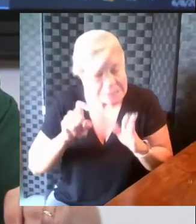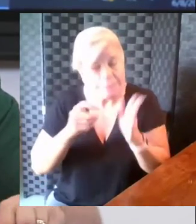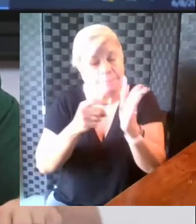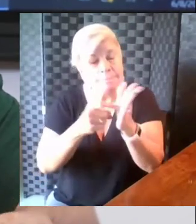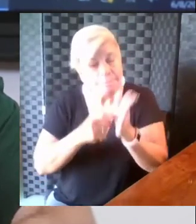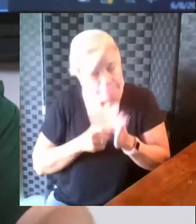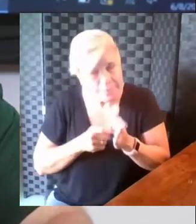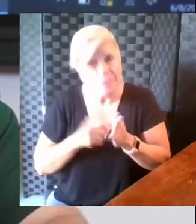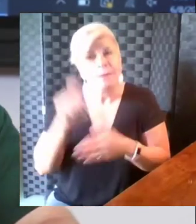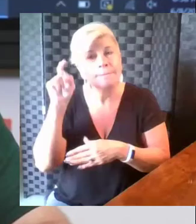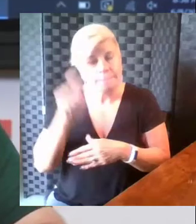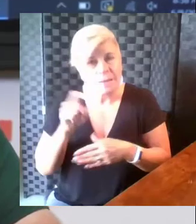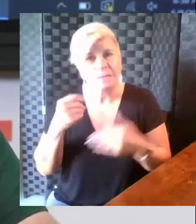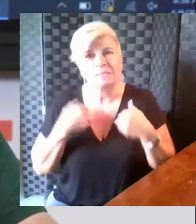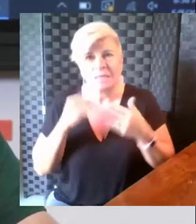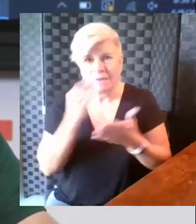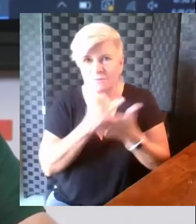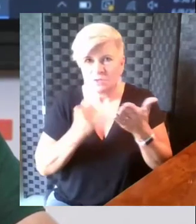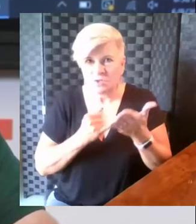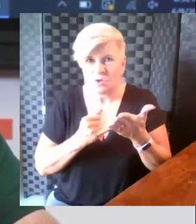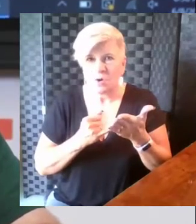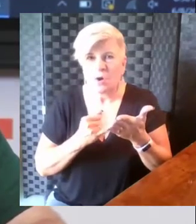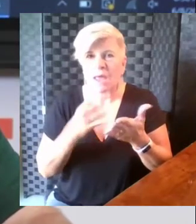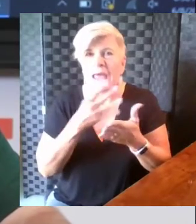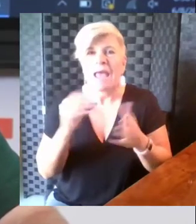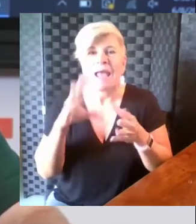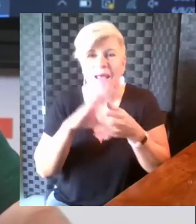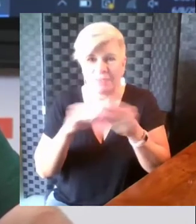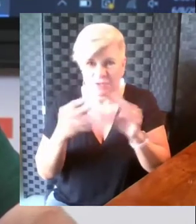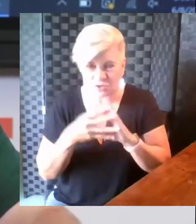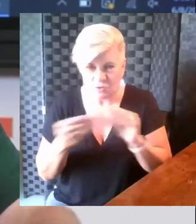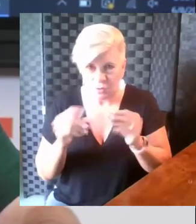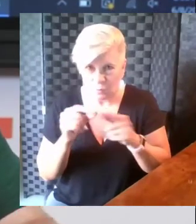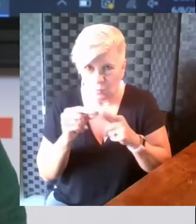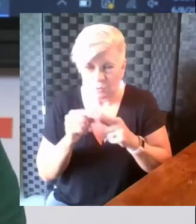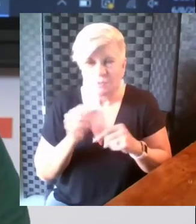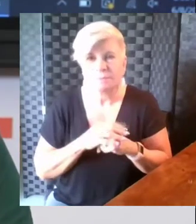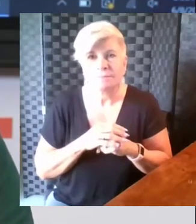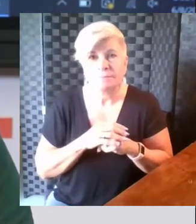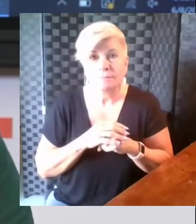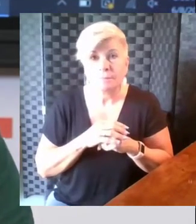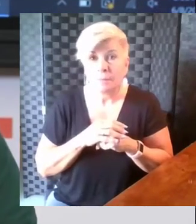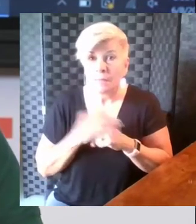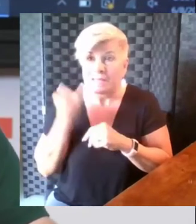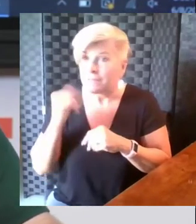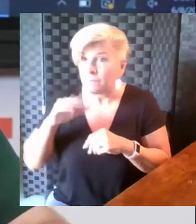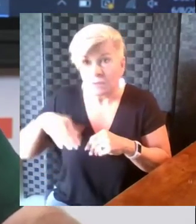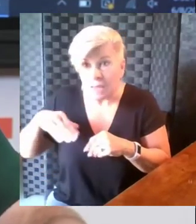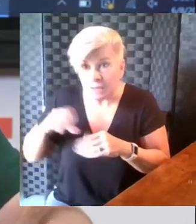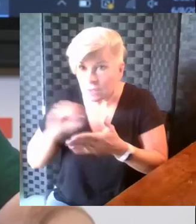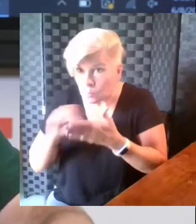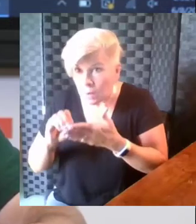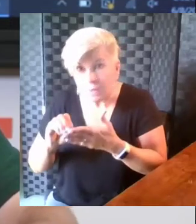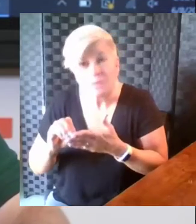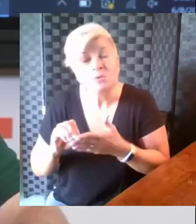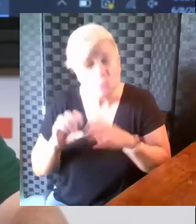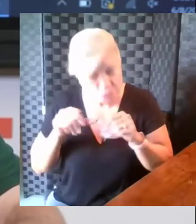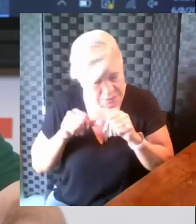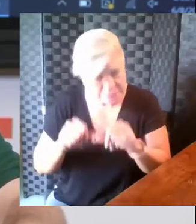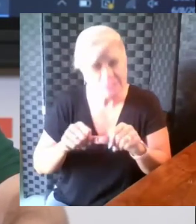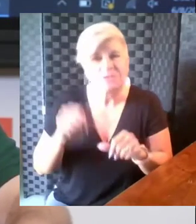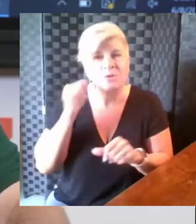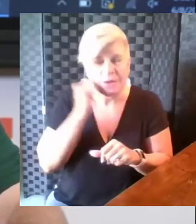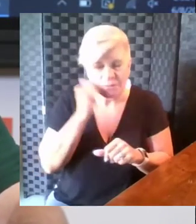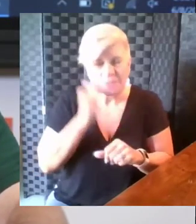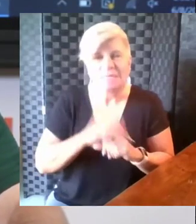illustration and words. We're writing these long stories now. I know you're doing such a great job. And if you're not, that's why we're doing it every single day.